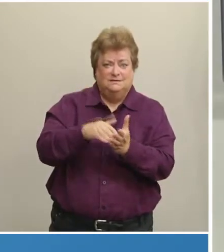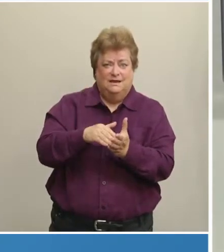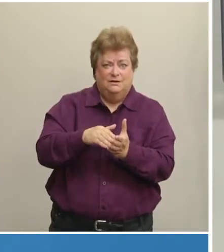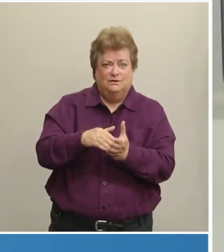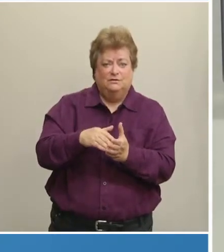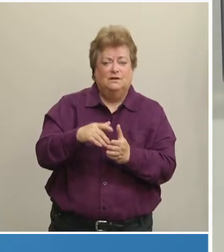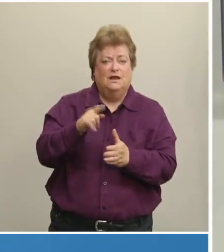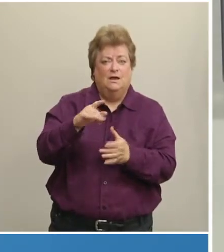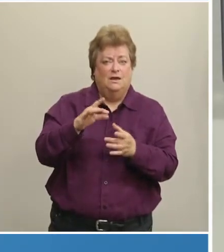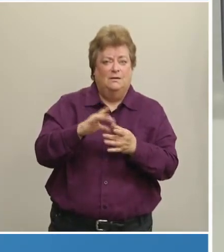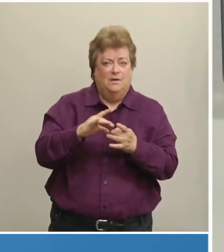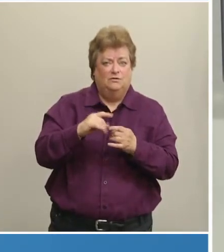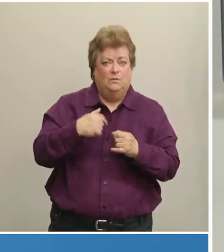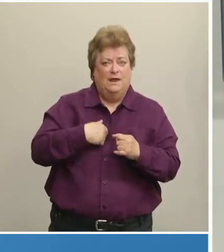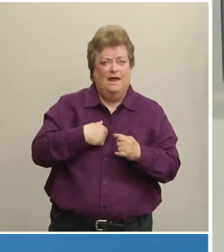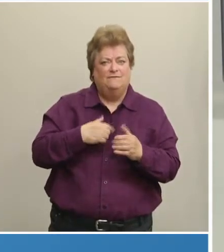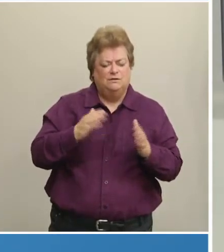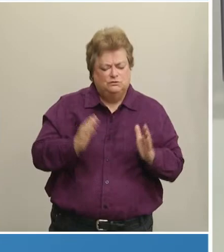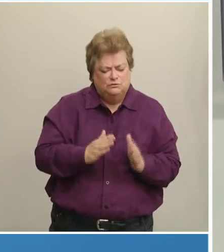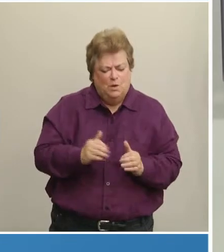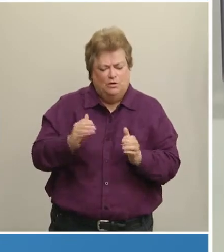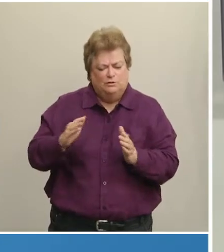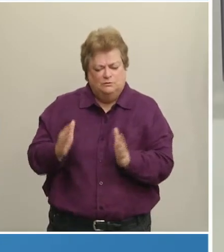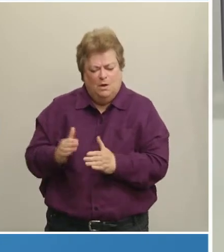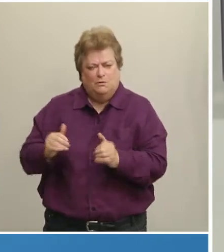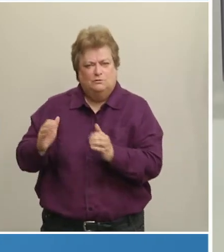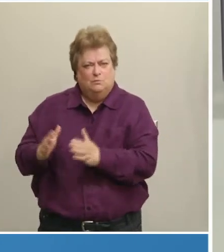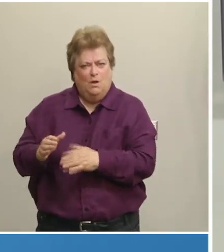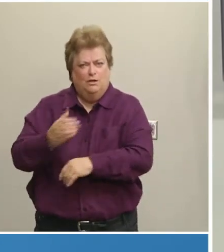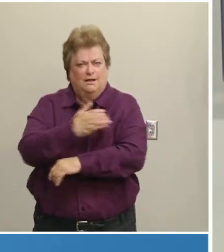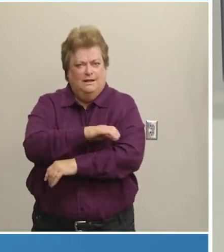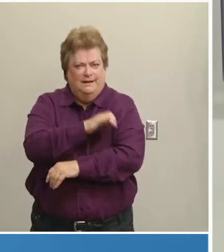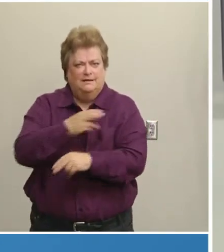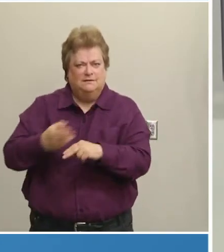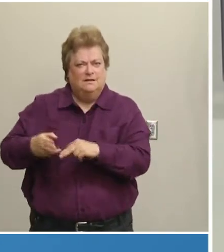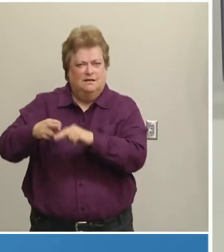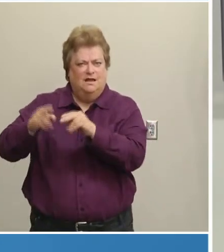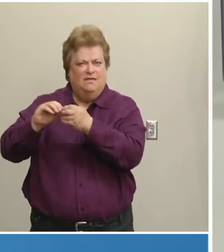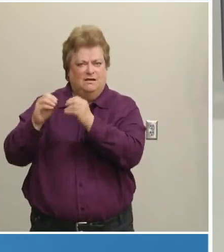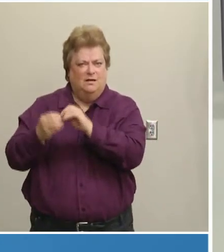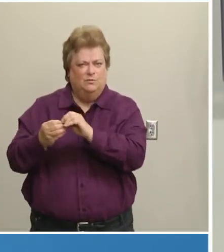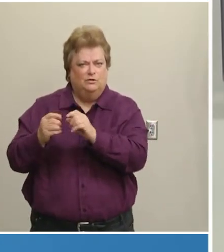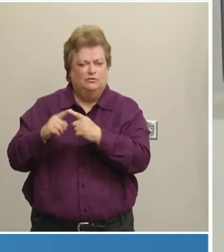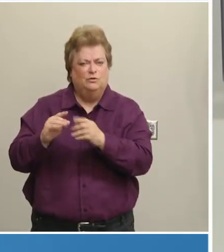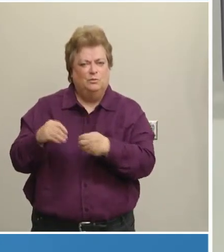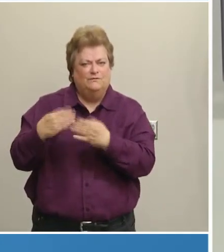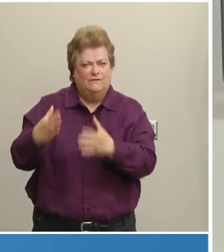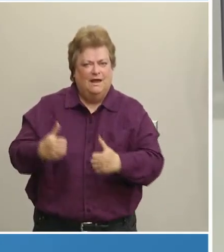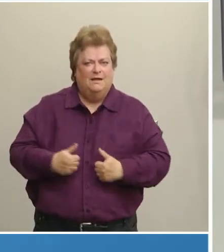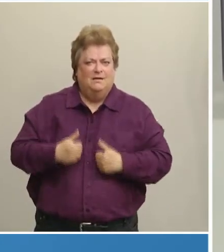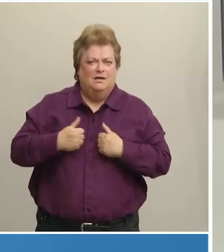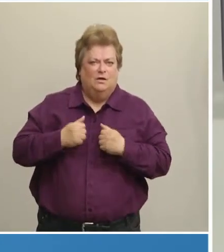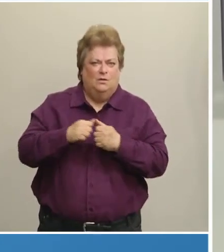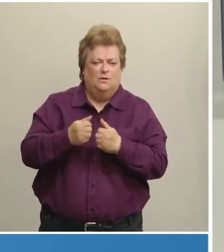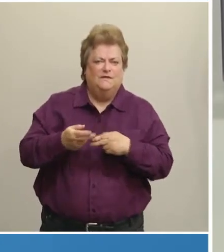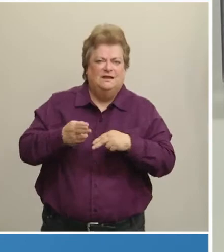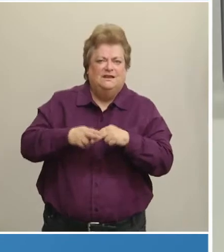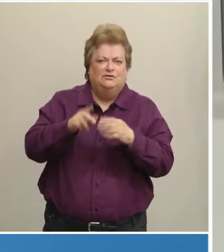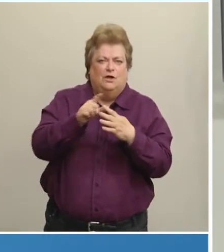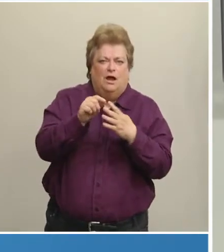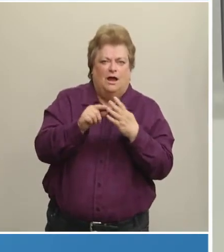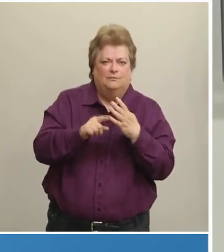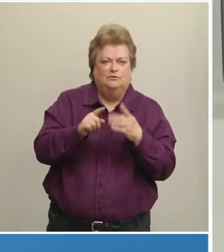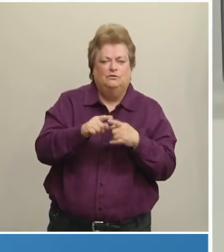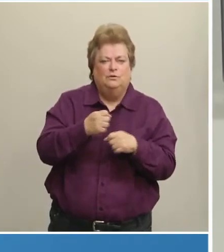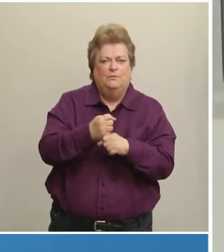we're increasing the number of smaller scale clinics in the community so that we can provide residents with additional options that help